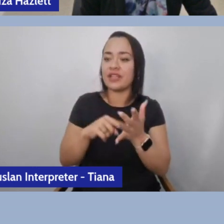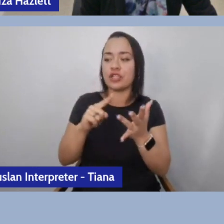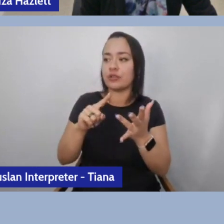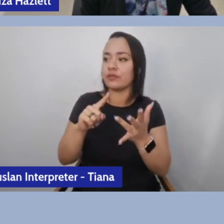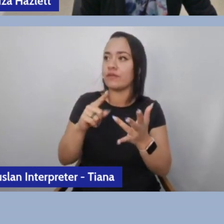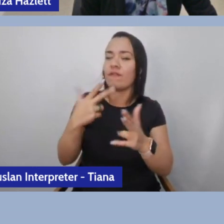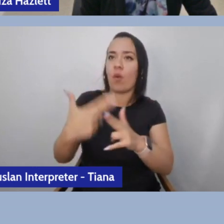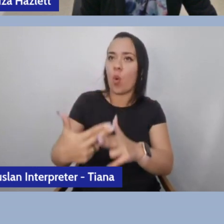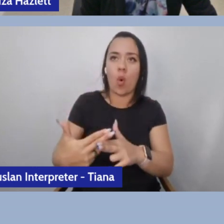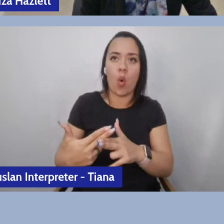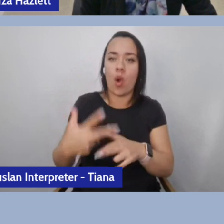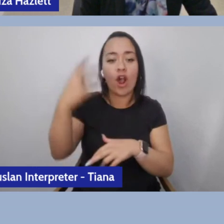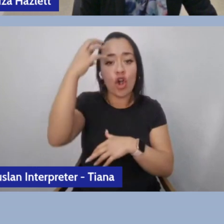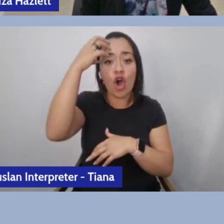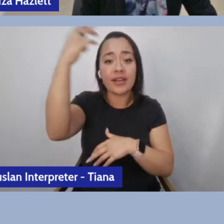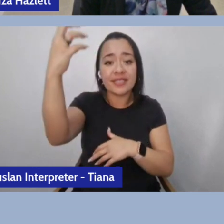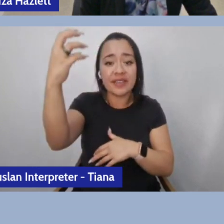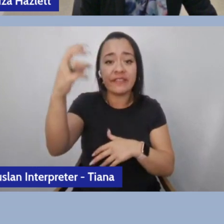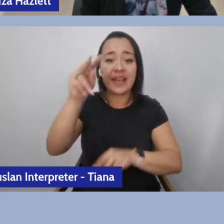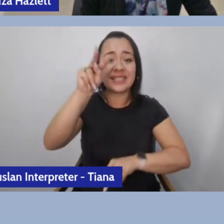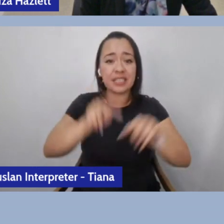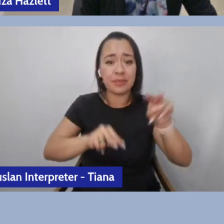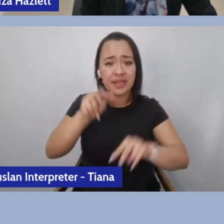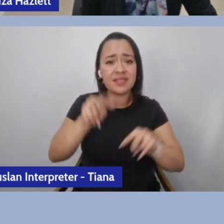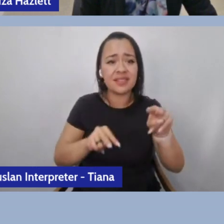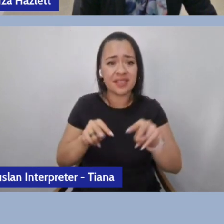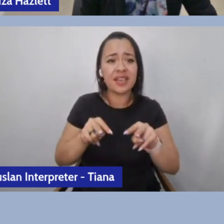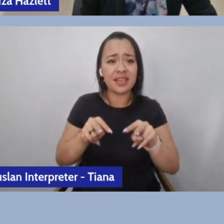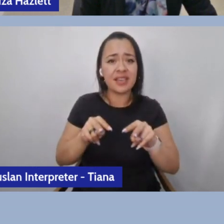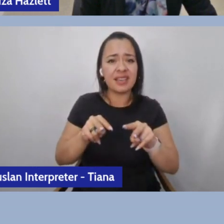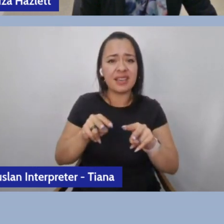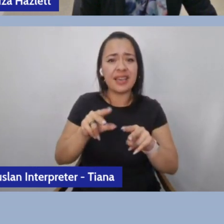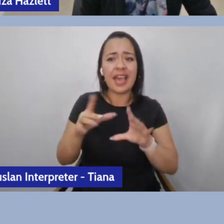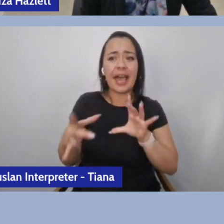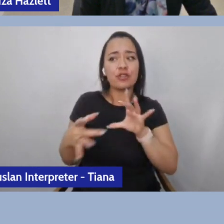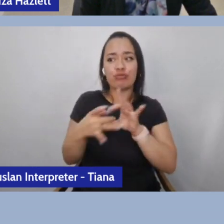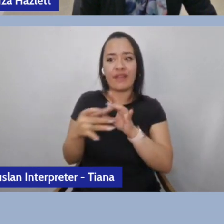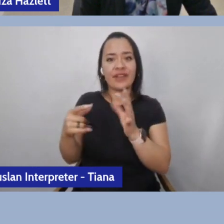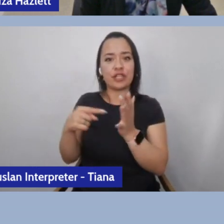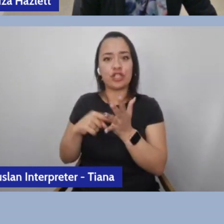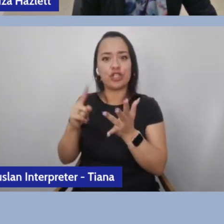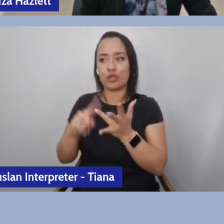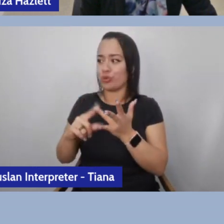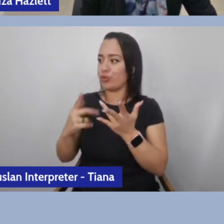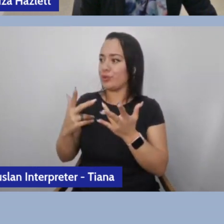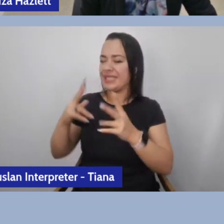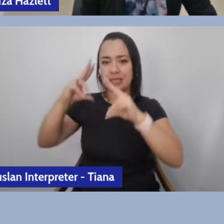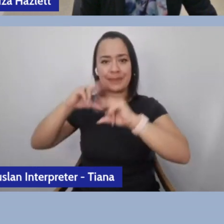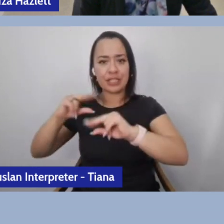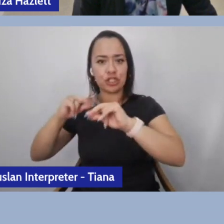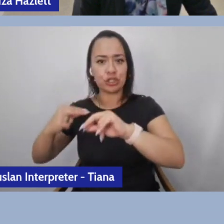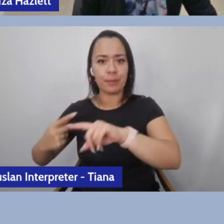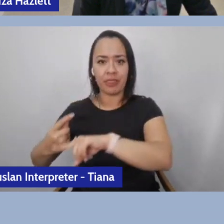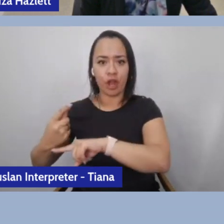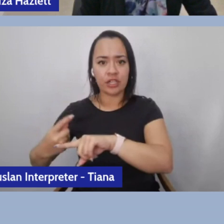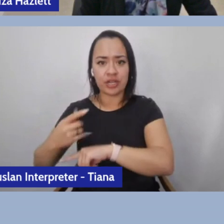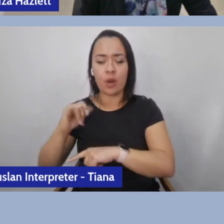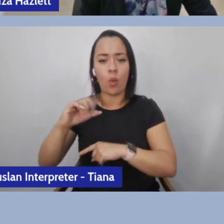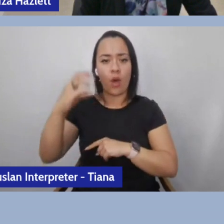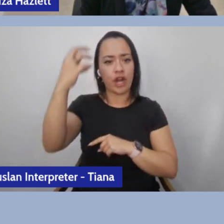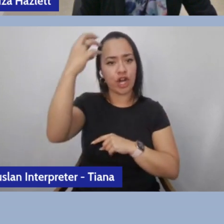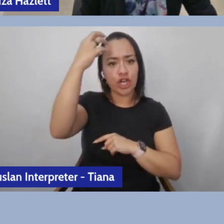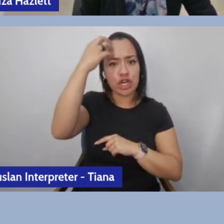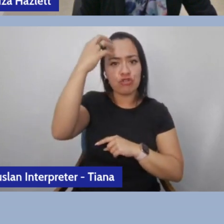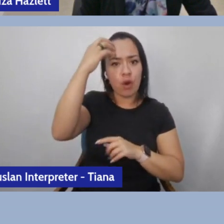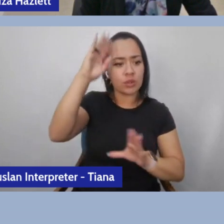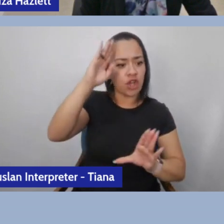cognitive-based assessments. It has applications to if you're working with a speech pathologist or a neuropsychologist or in other